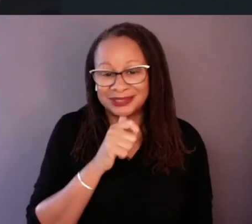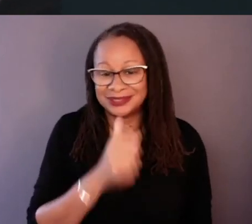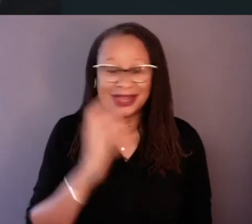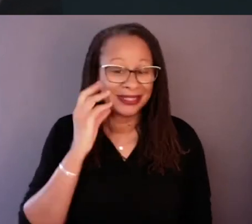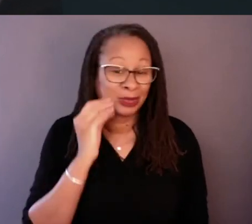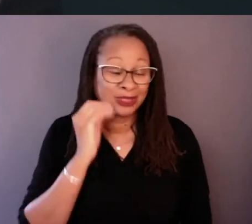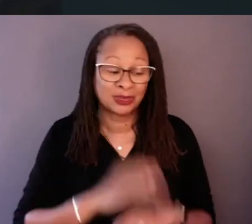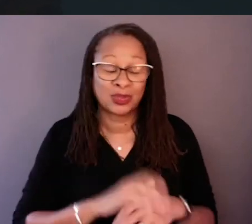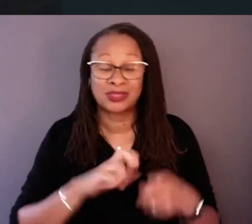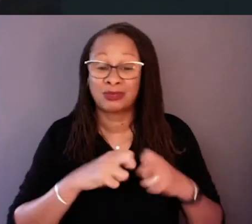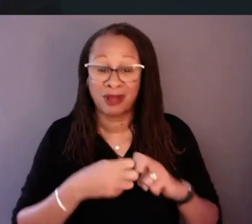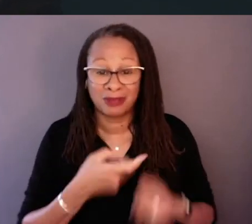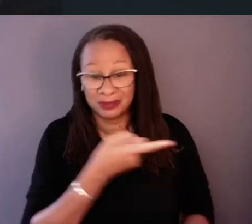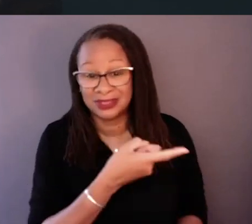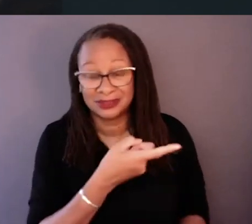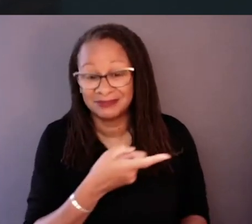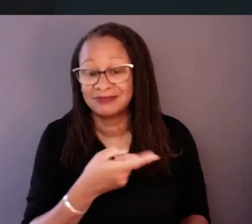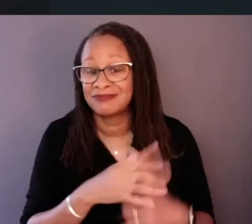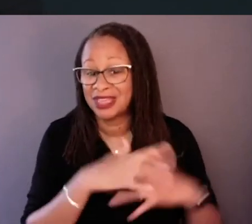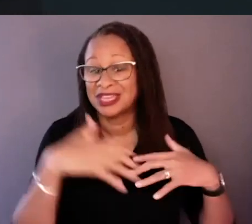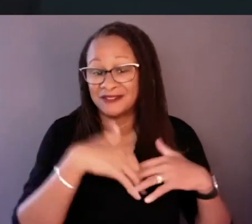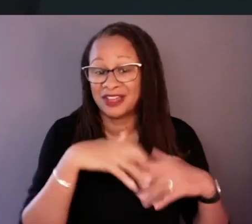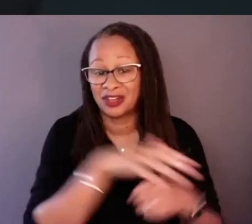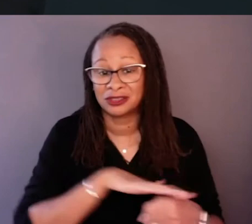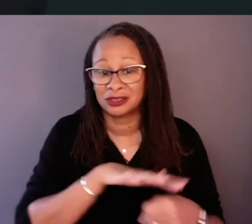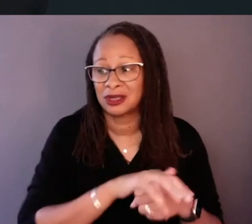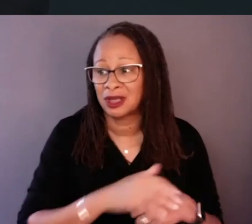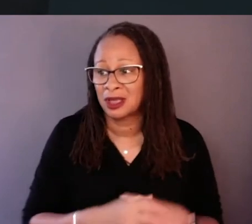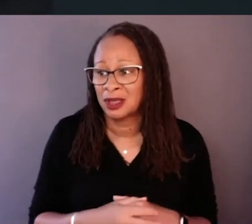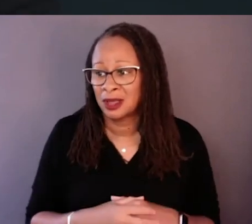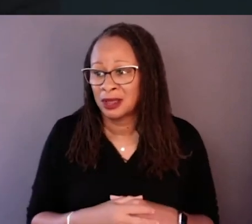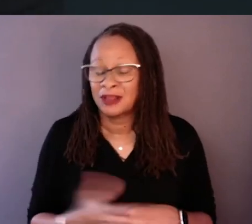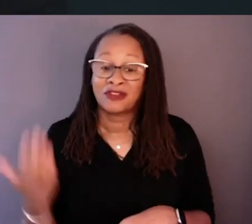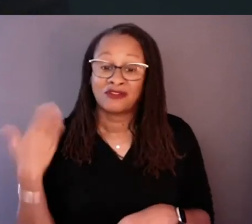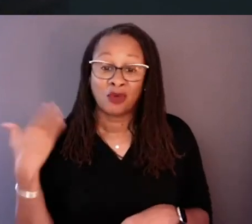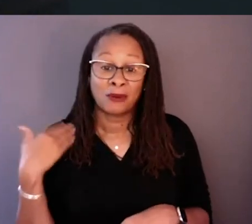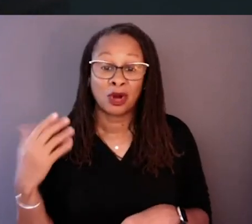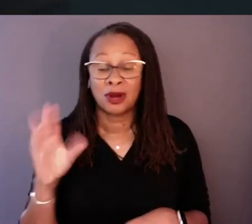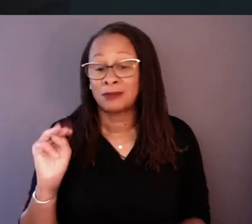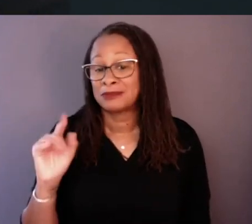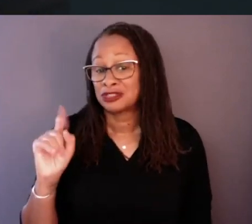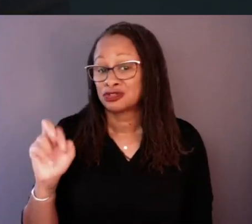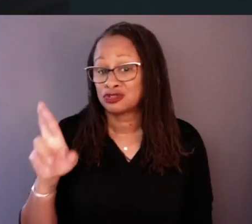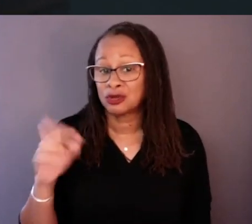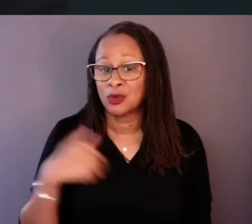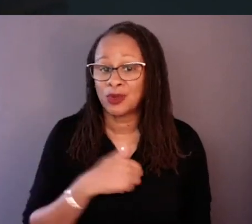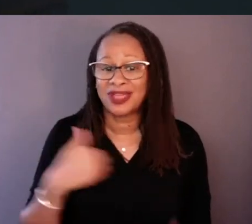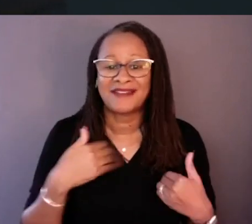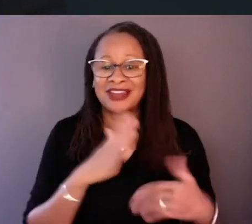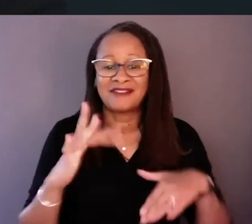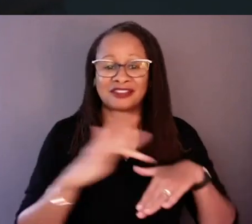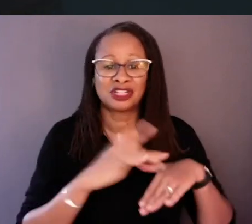issues. For example, the former environmental minister that we had, he had never been to the Amazon before.